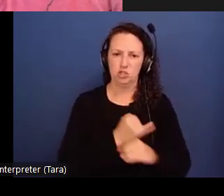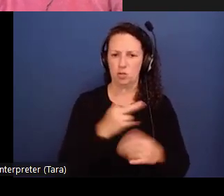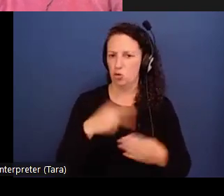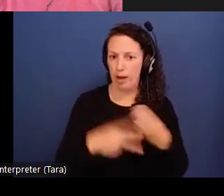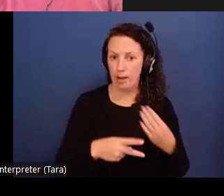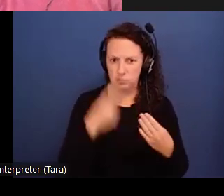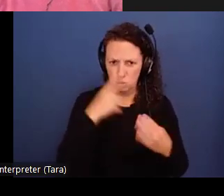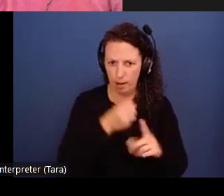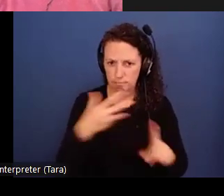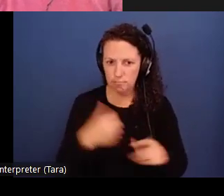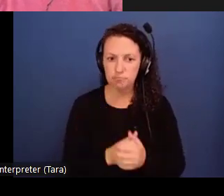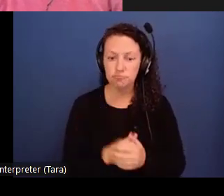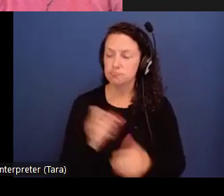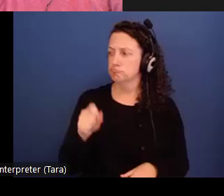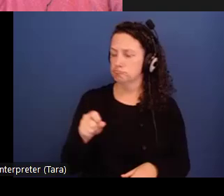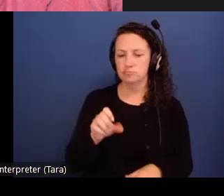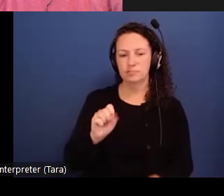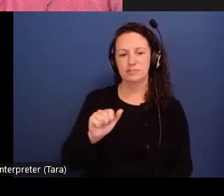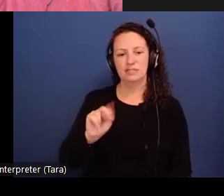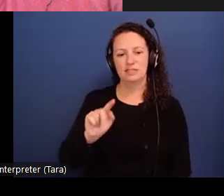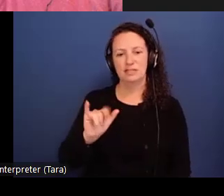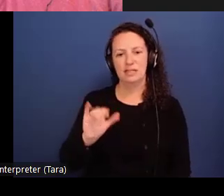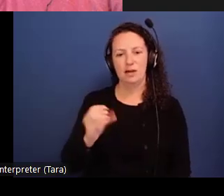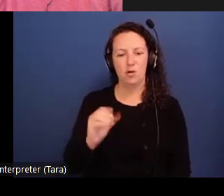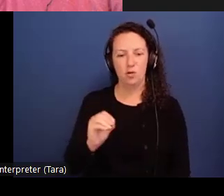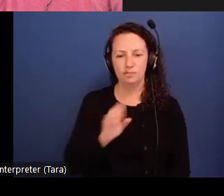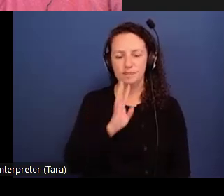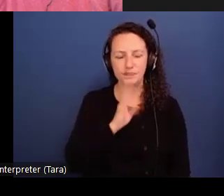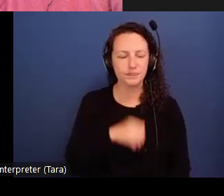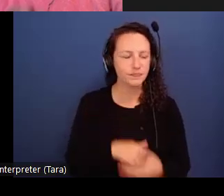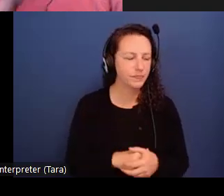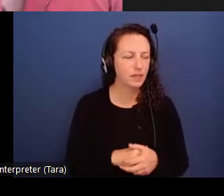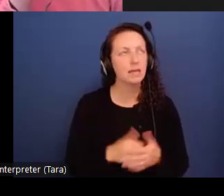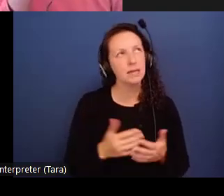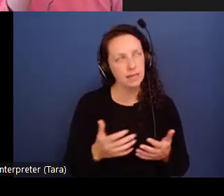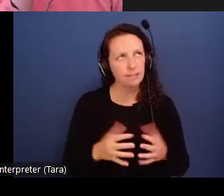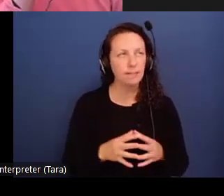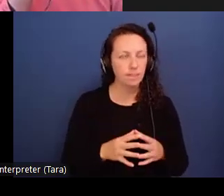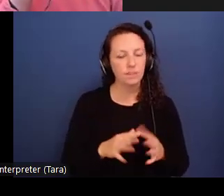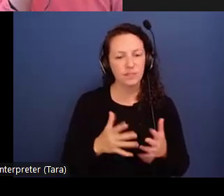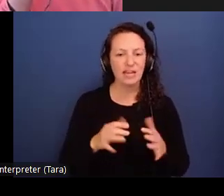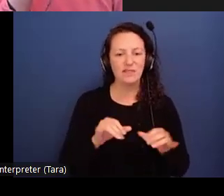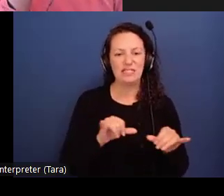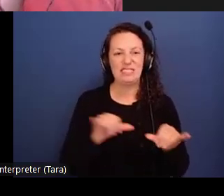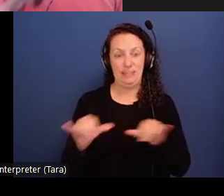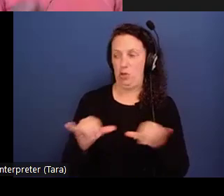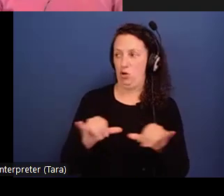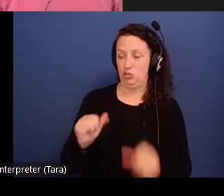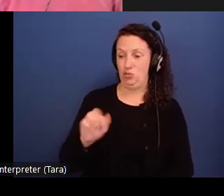that makes sense, and it's very similar to the work that in certain aspects that Aarti is